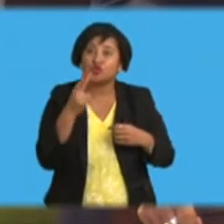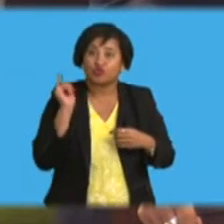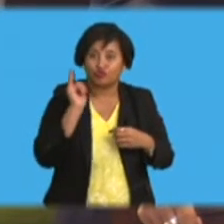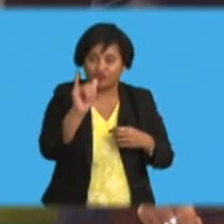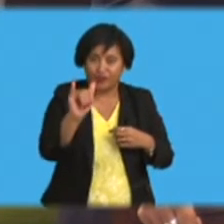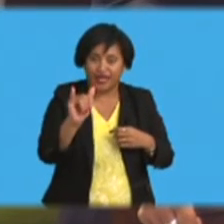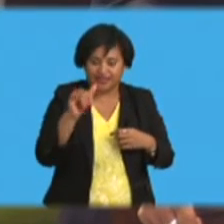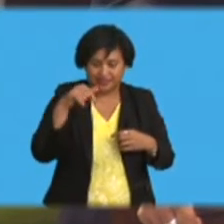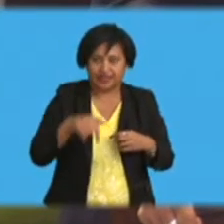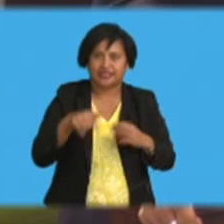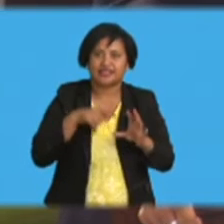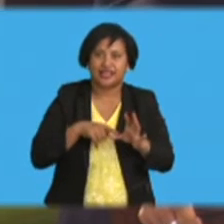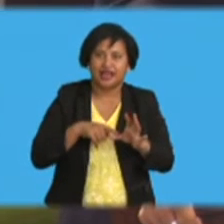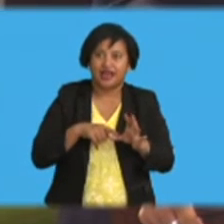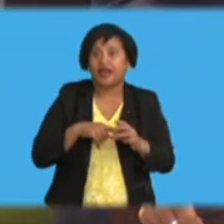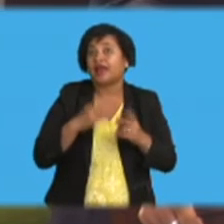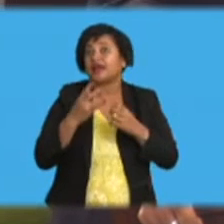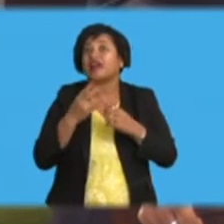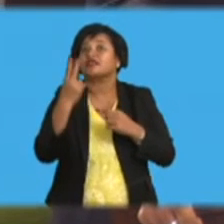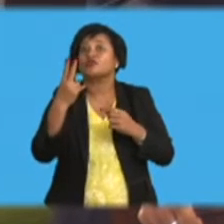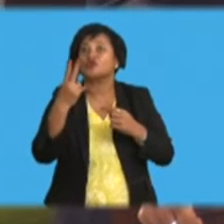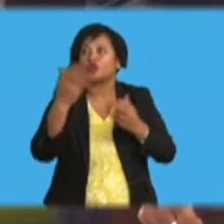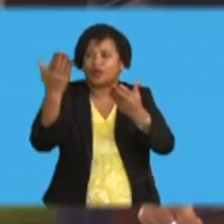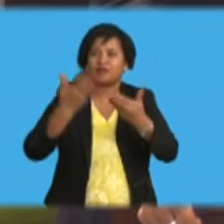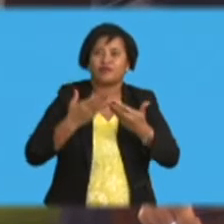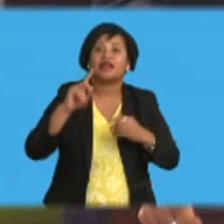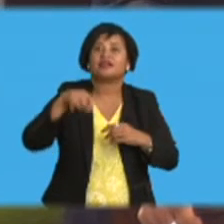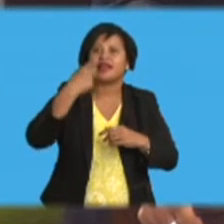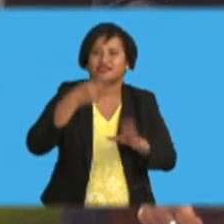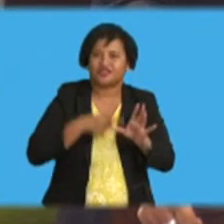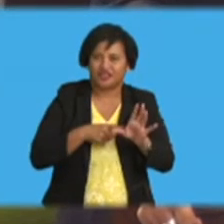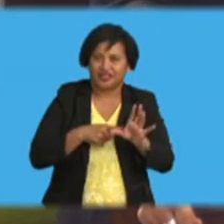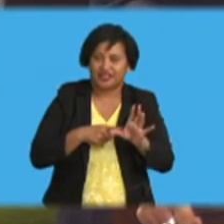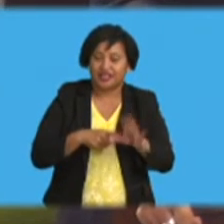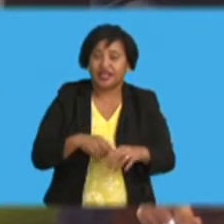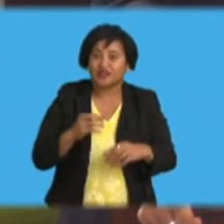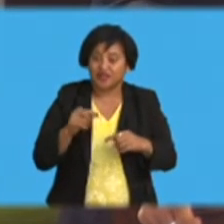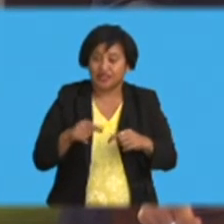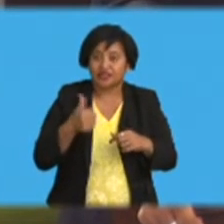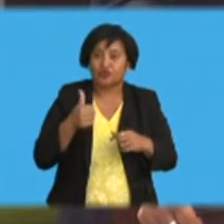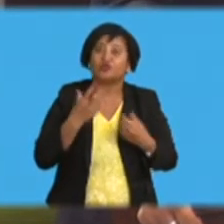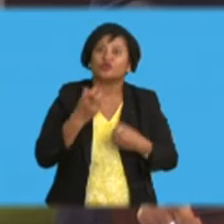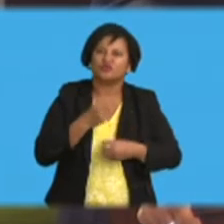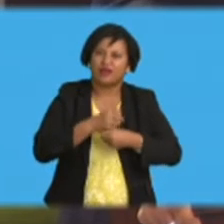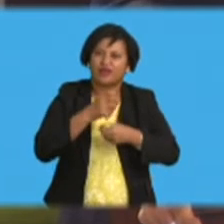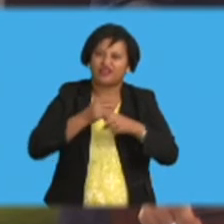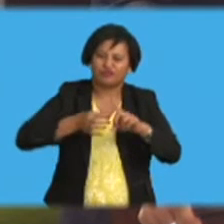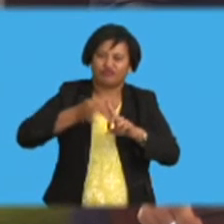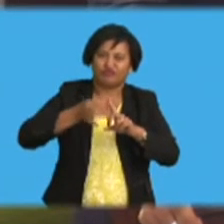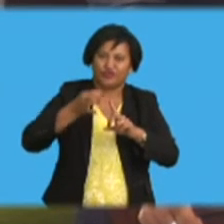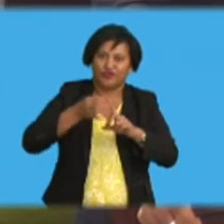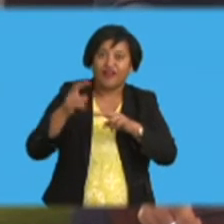remaining 3 to arrive in 2019. This significant fleet upgrade will result in Fiji Airways having one of the